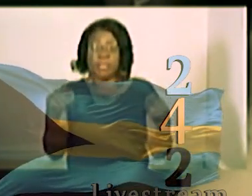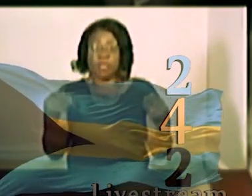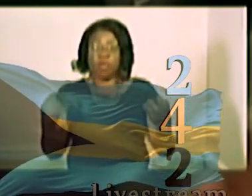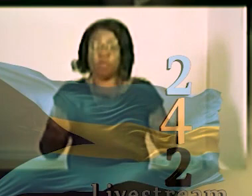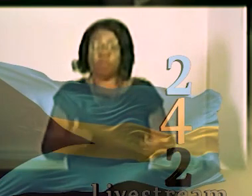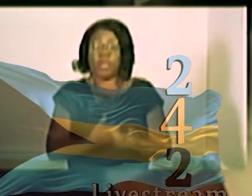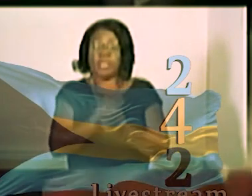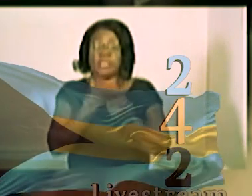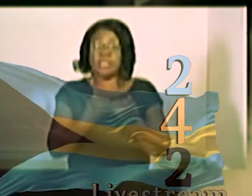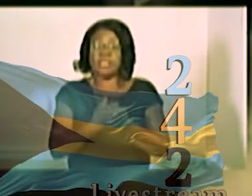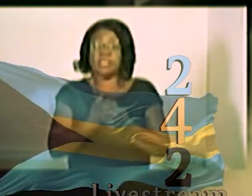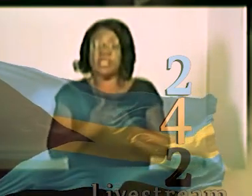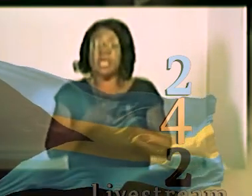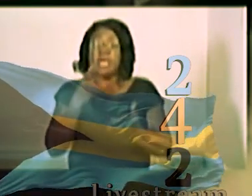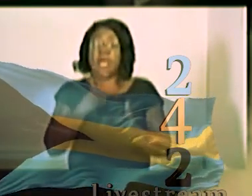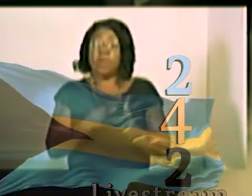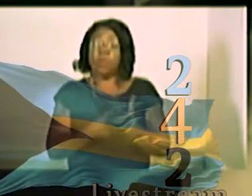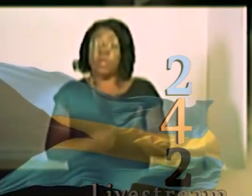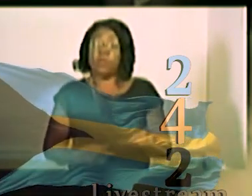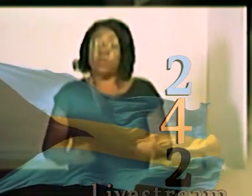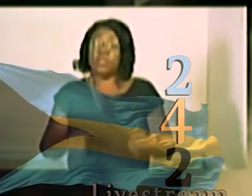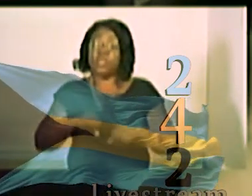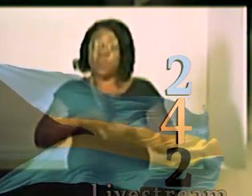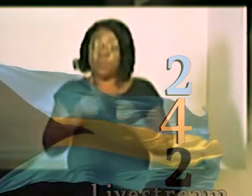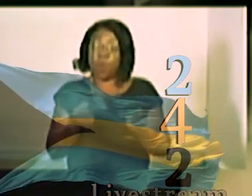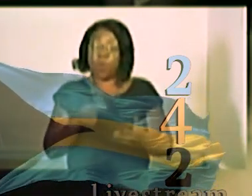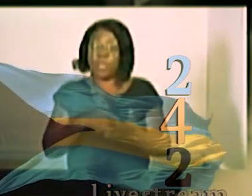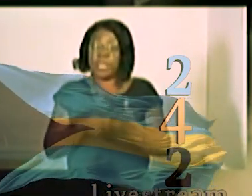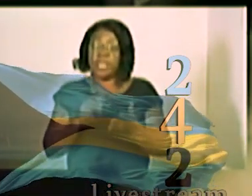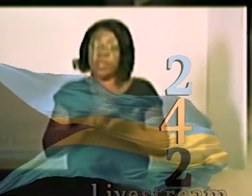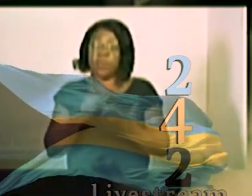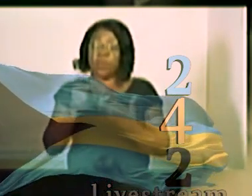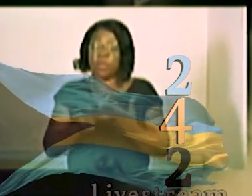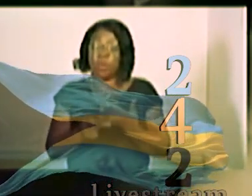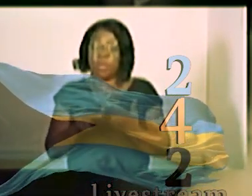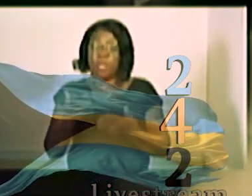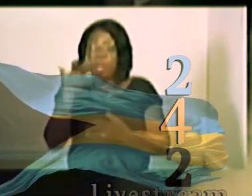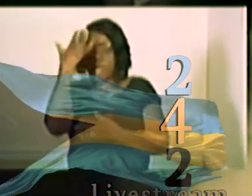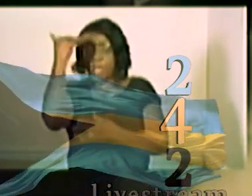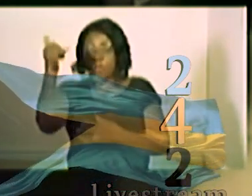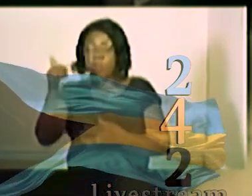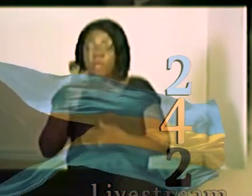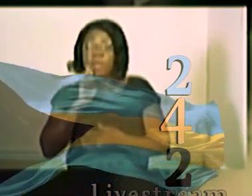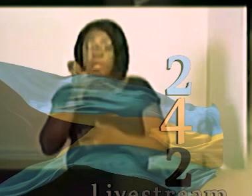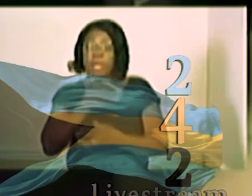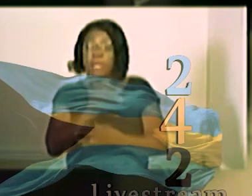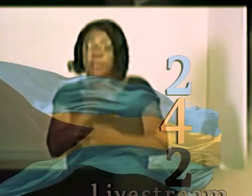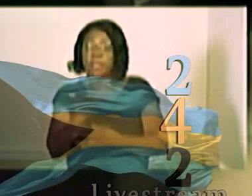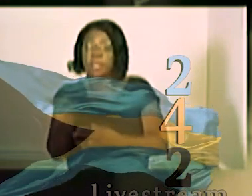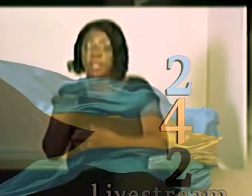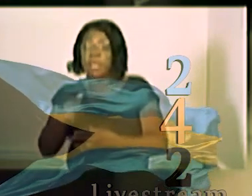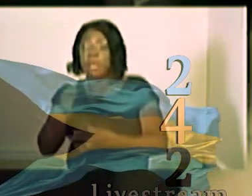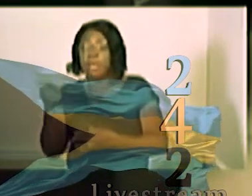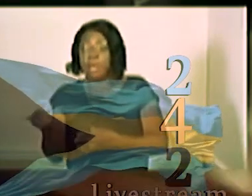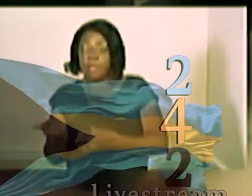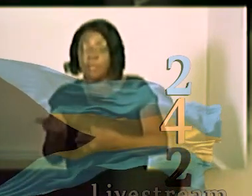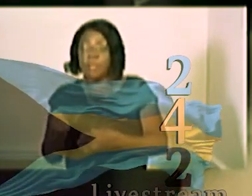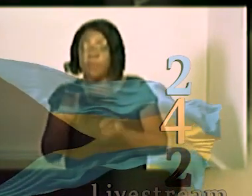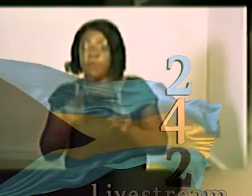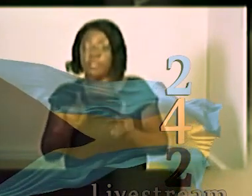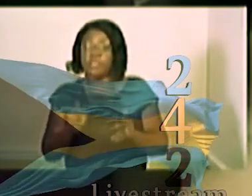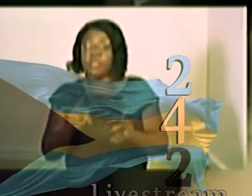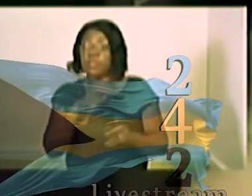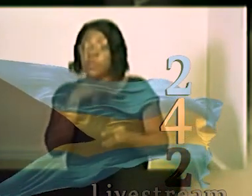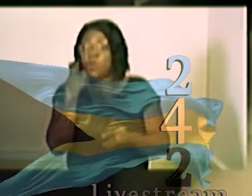exactly what the breach in protocol was that happened and why other individuals such as Aviation Minister Dionisio de Aguilar would